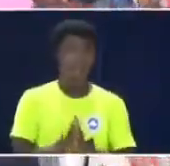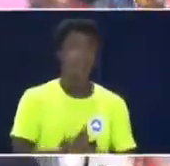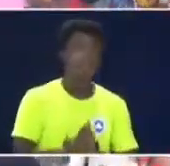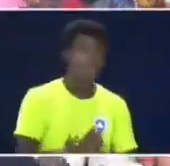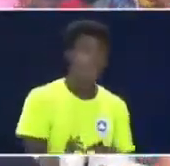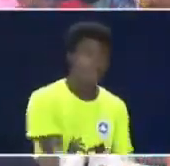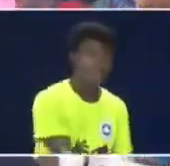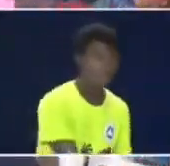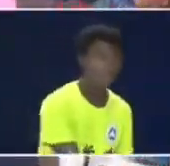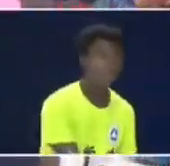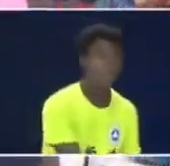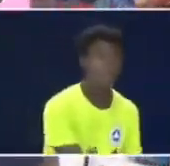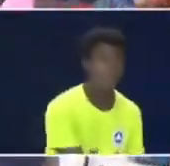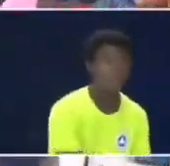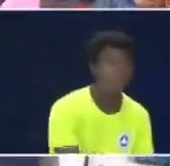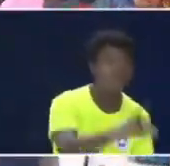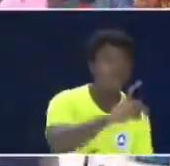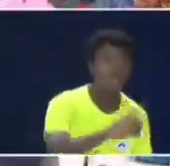Thank you, Father.